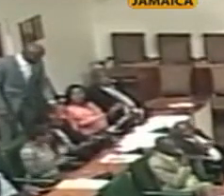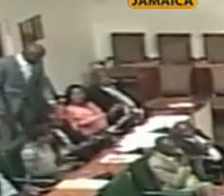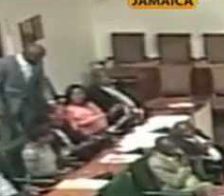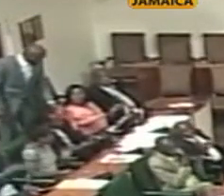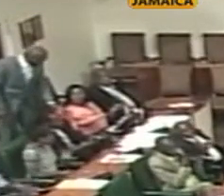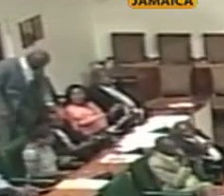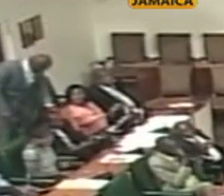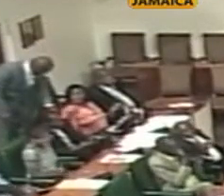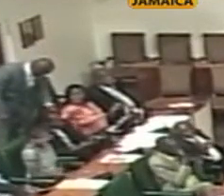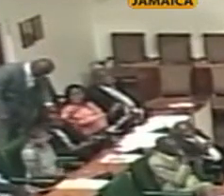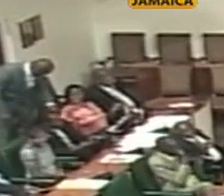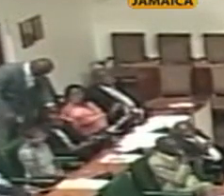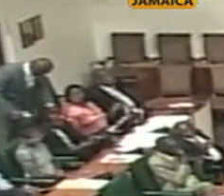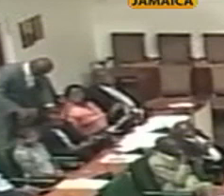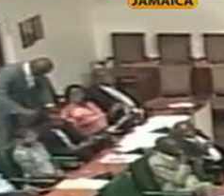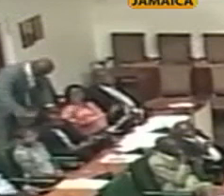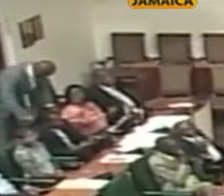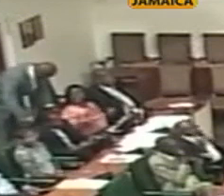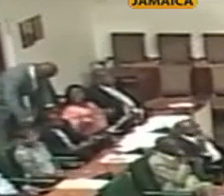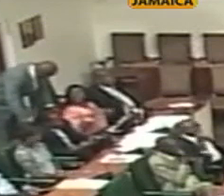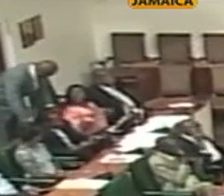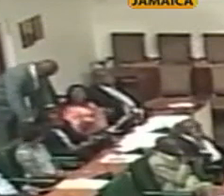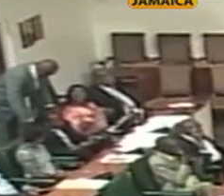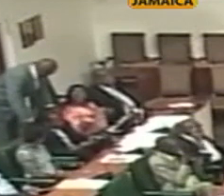Mr. Speaker.